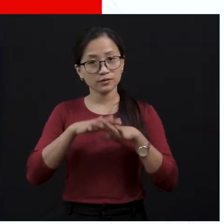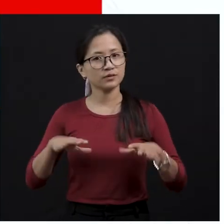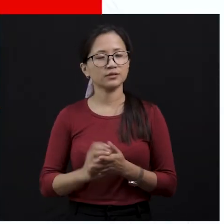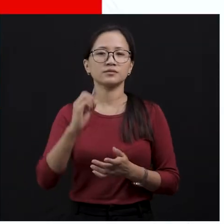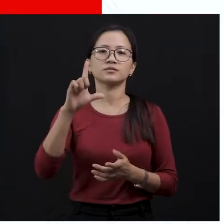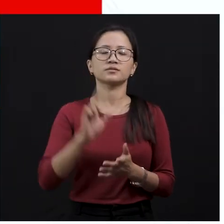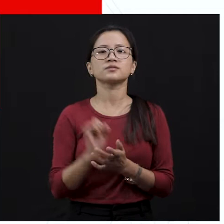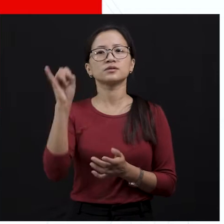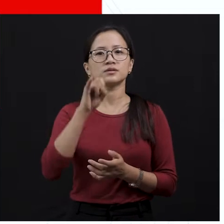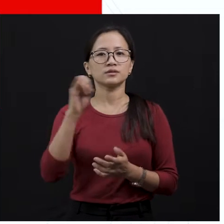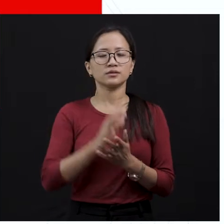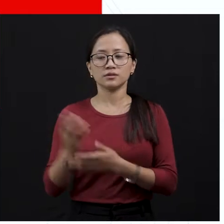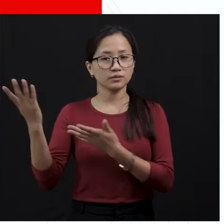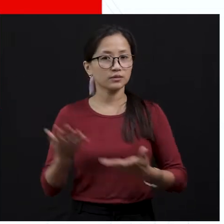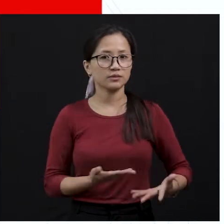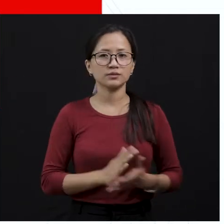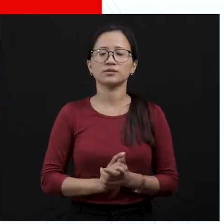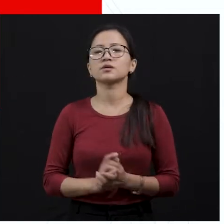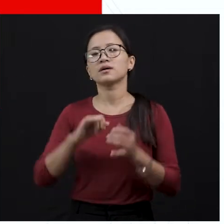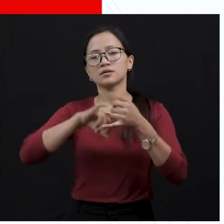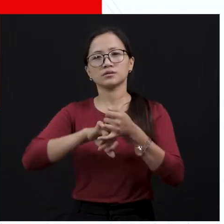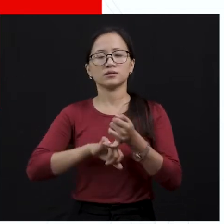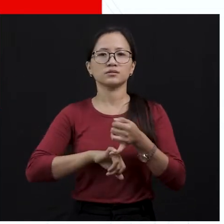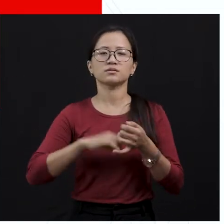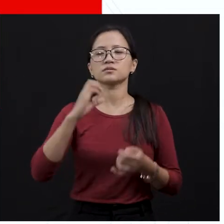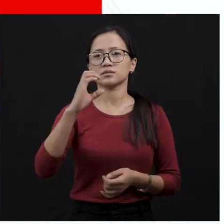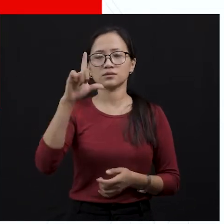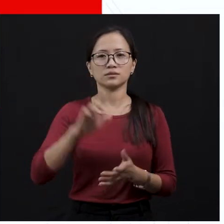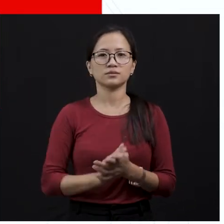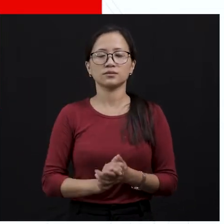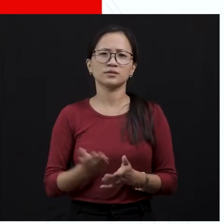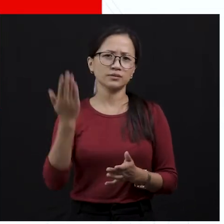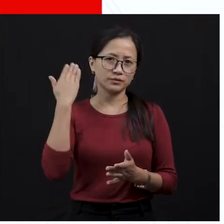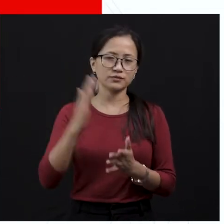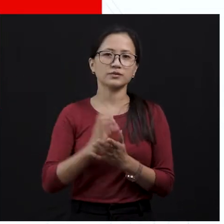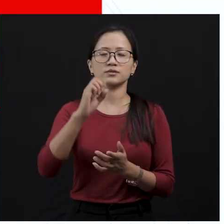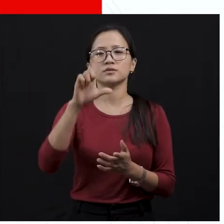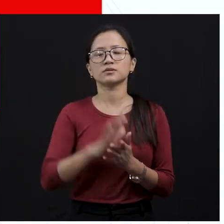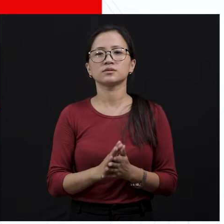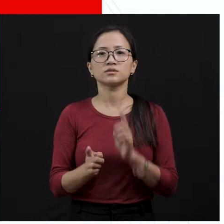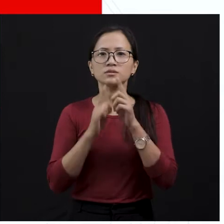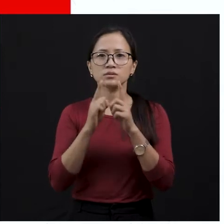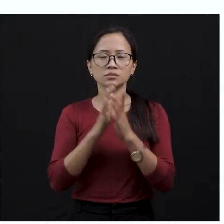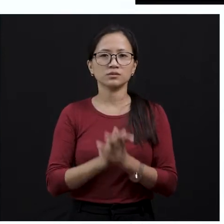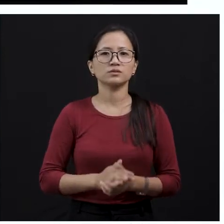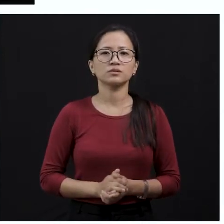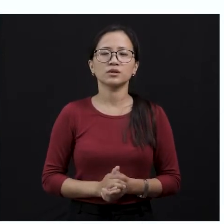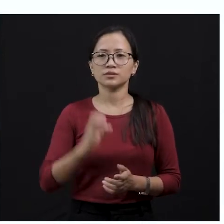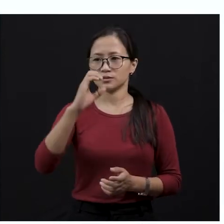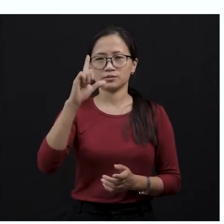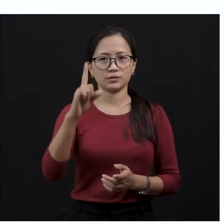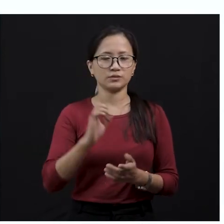Students of class 6, welcome back to your social science class. In the previous class, I've explained chapter